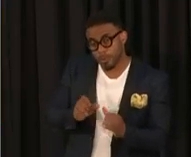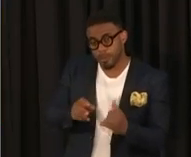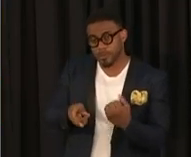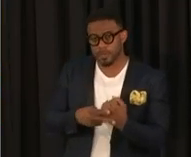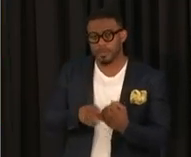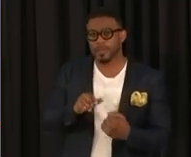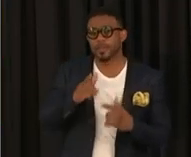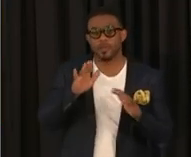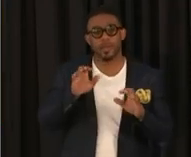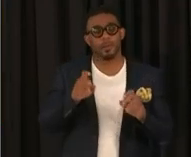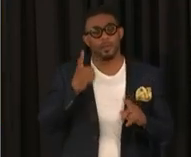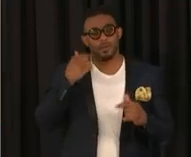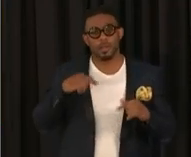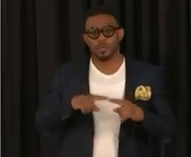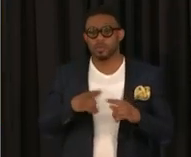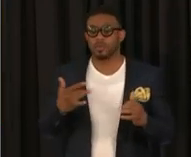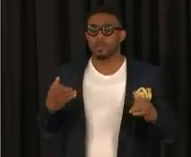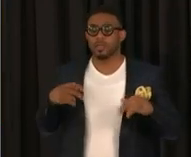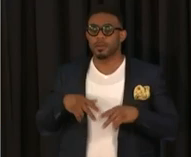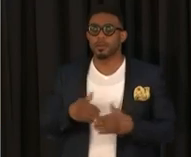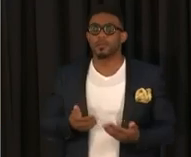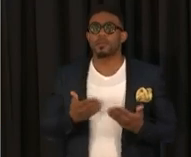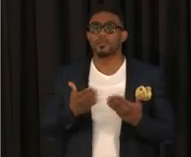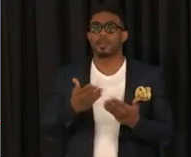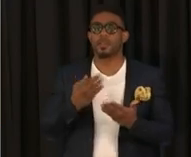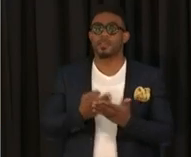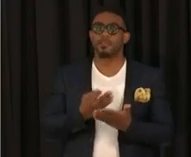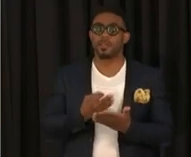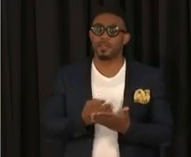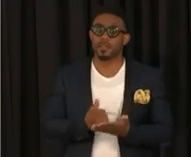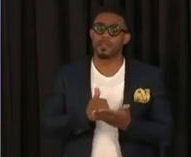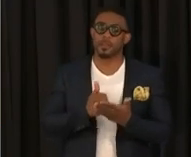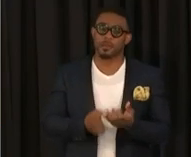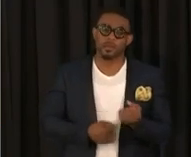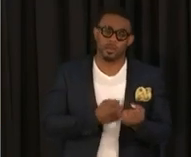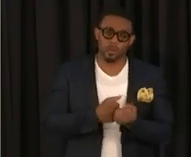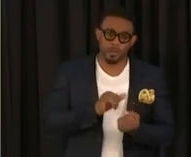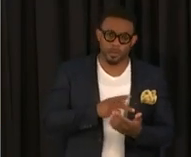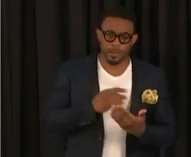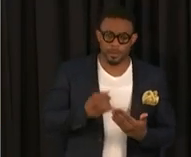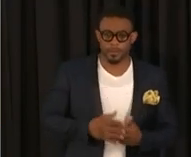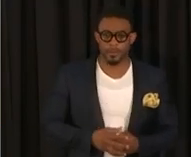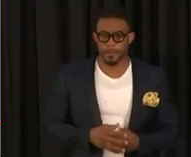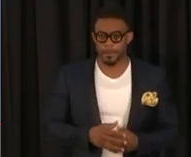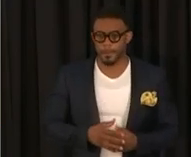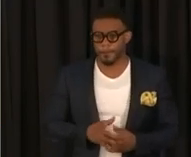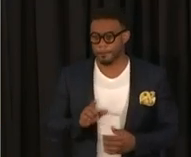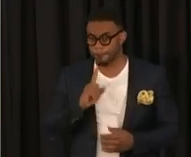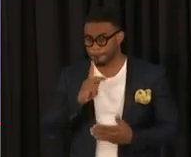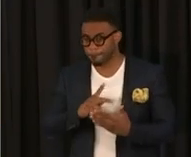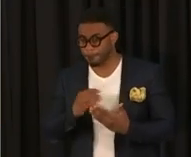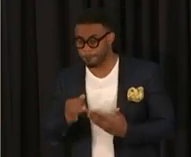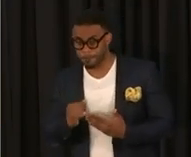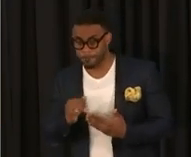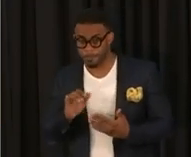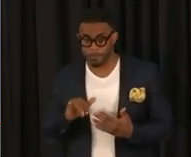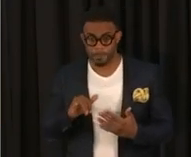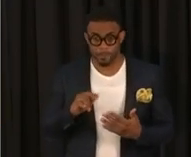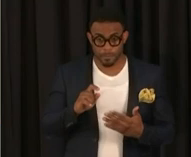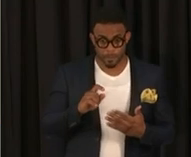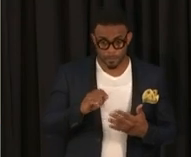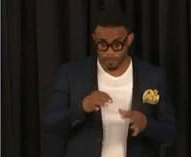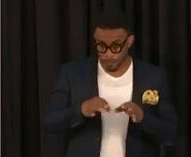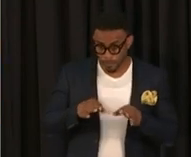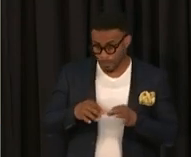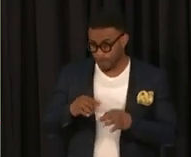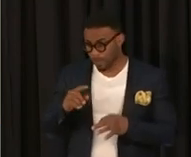potential savings, that's a great opportunity for us to come in and provide the financing to help you support that project. So where there's a project that